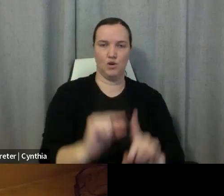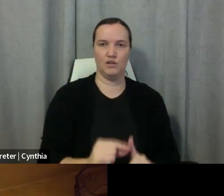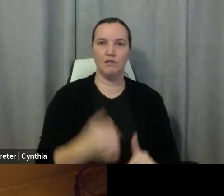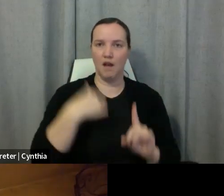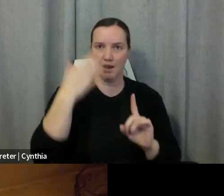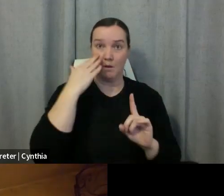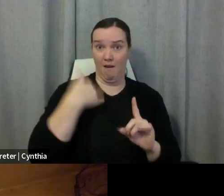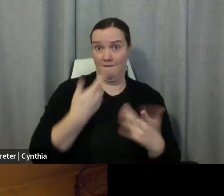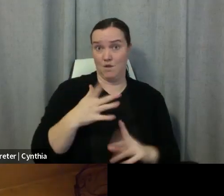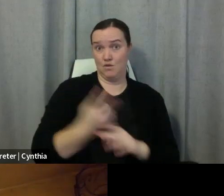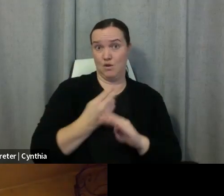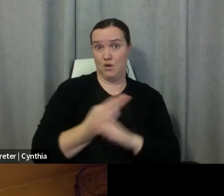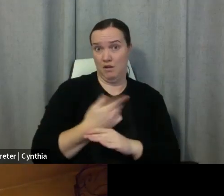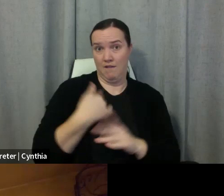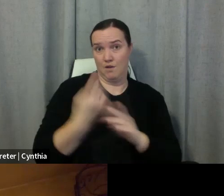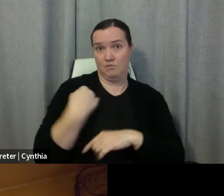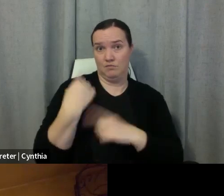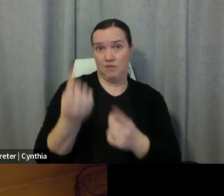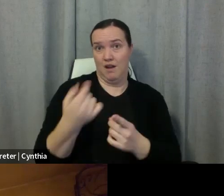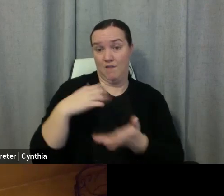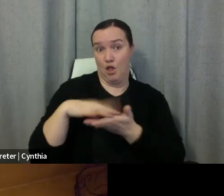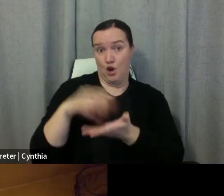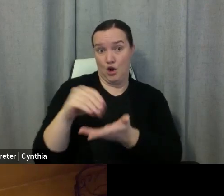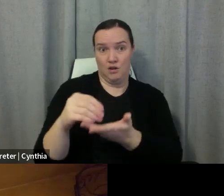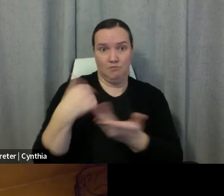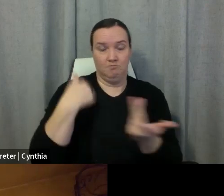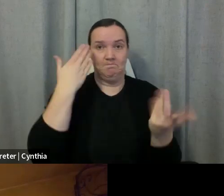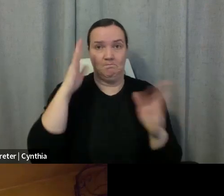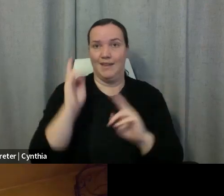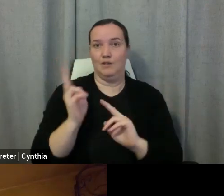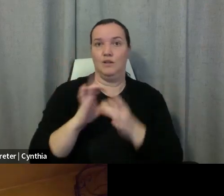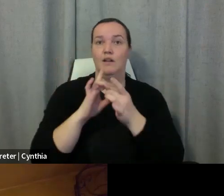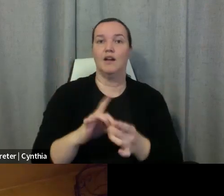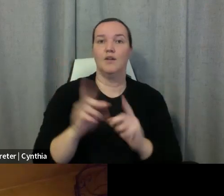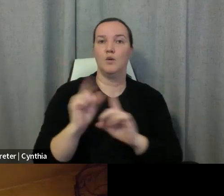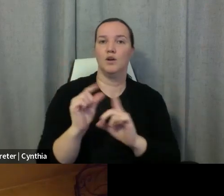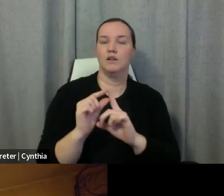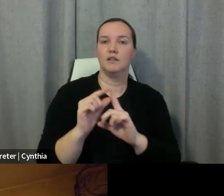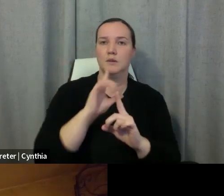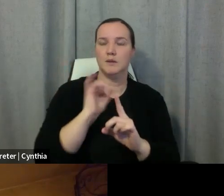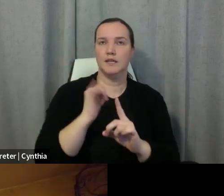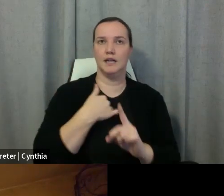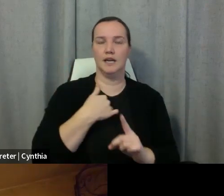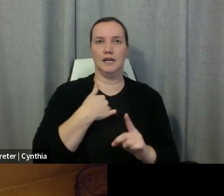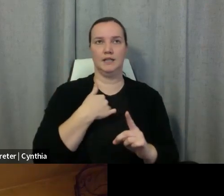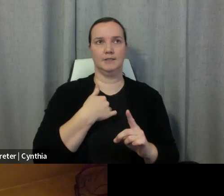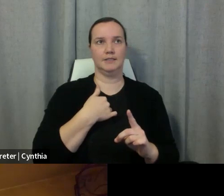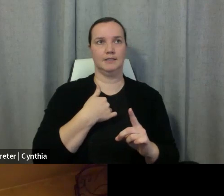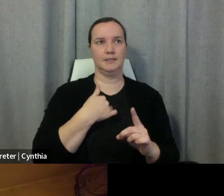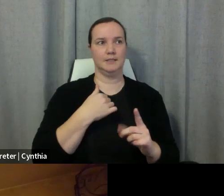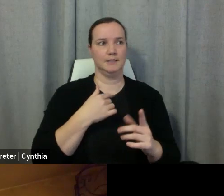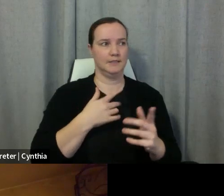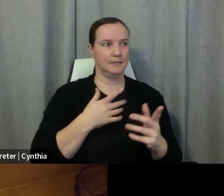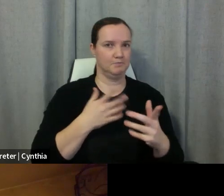I've used as part of my vernacular that I learned, not knowing that the histories of them were really positioning me, with the